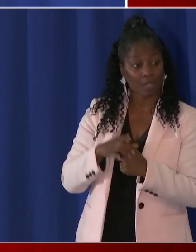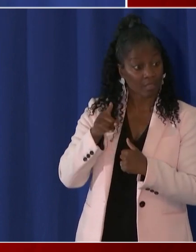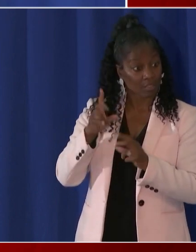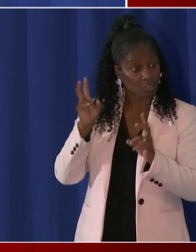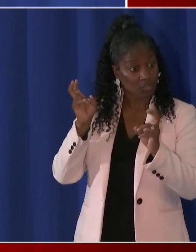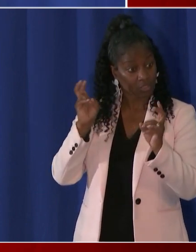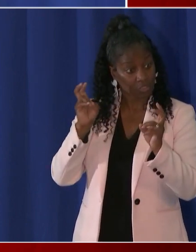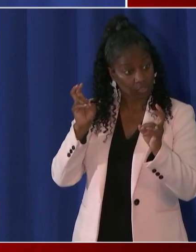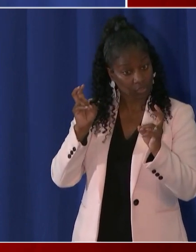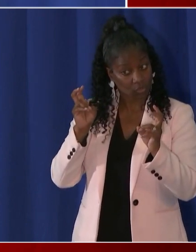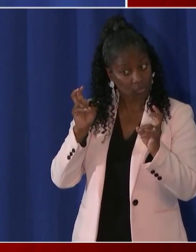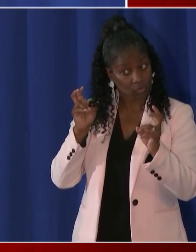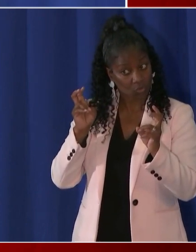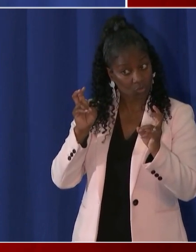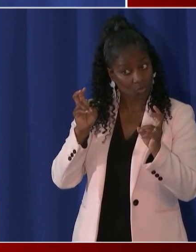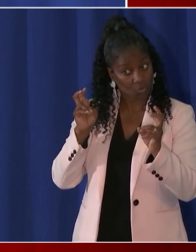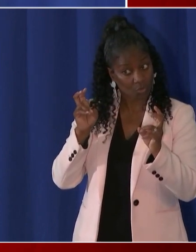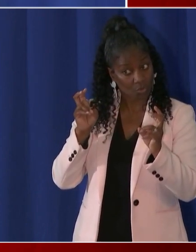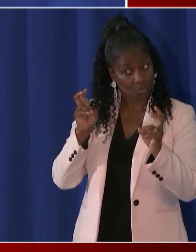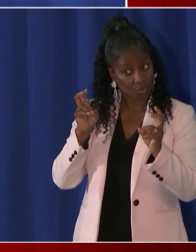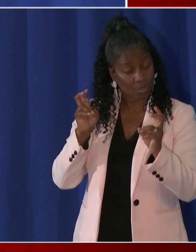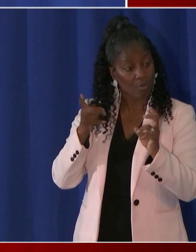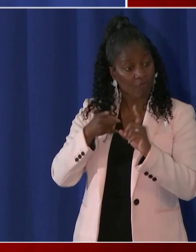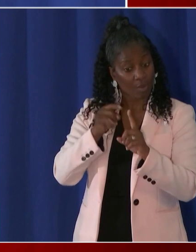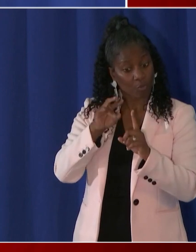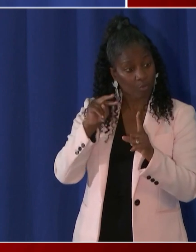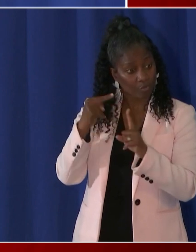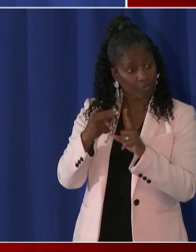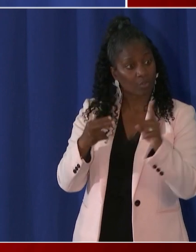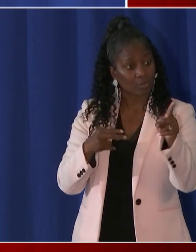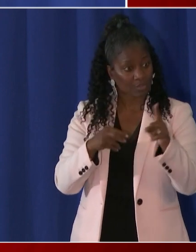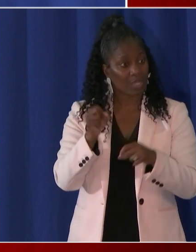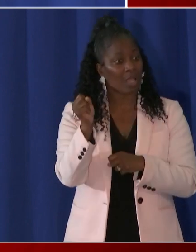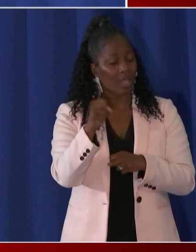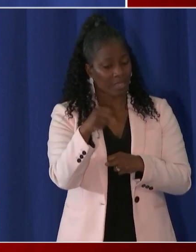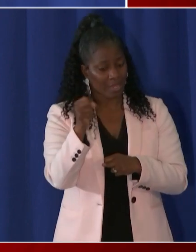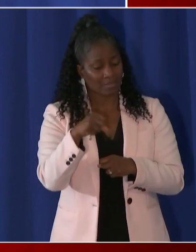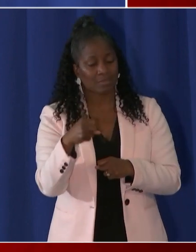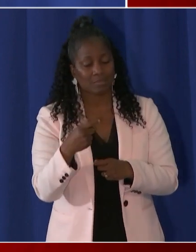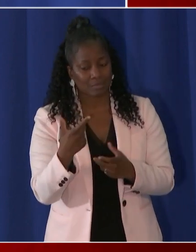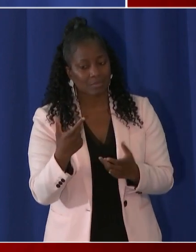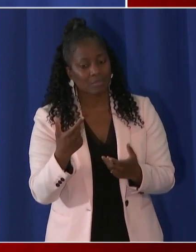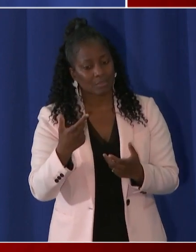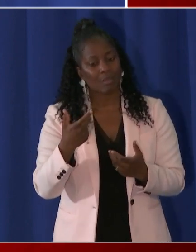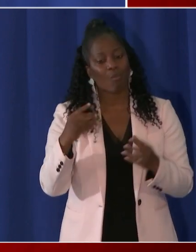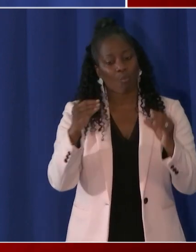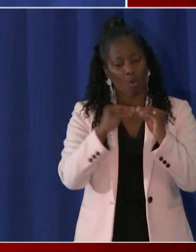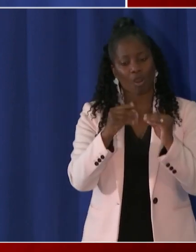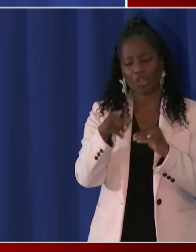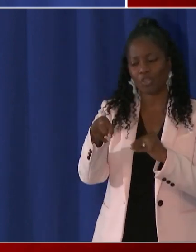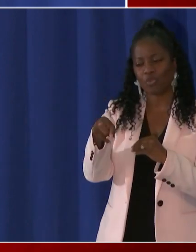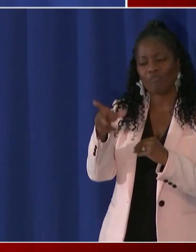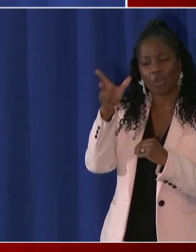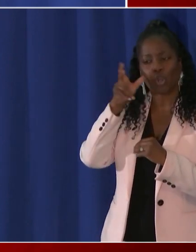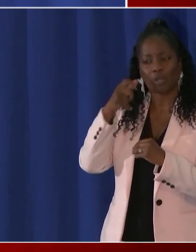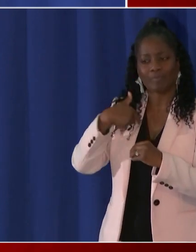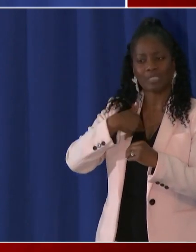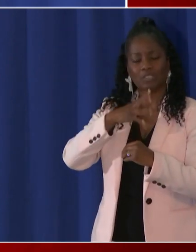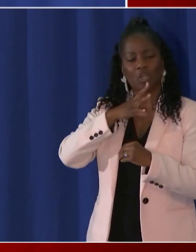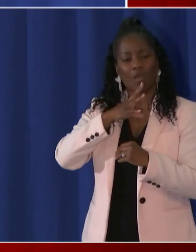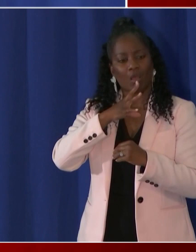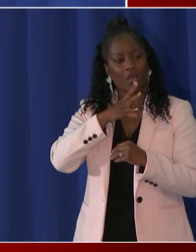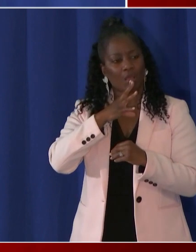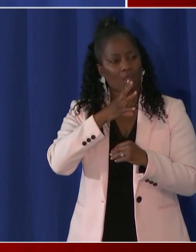about a squad car? Is there more here from your point of view? Yes, it was more, and you've heard me talk,